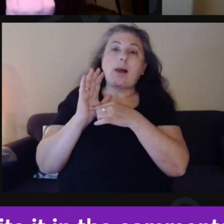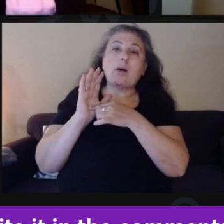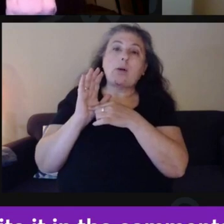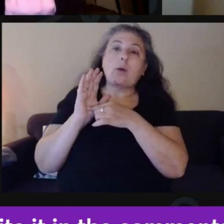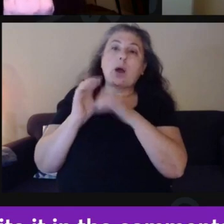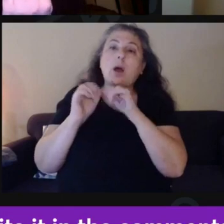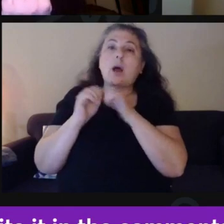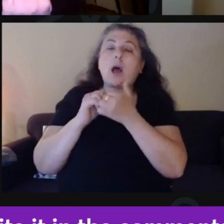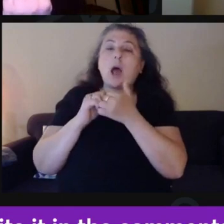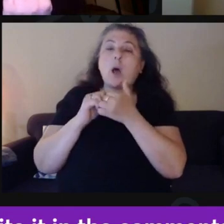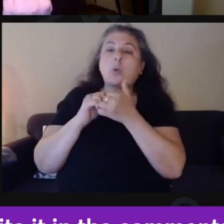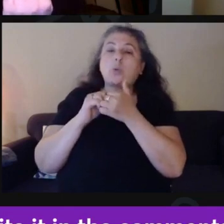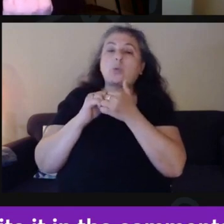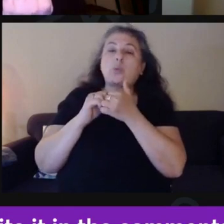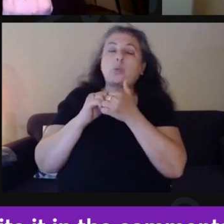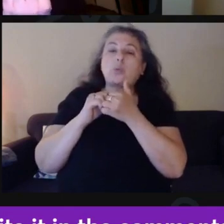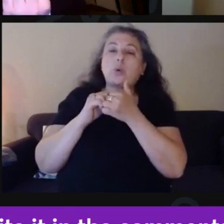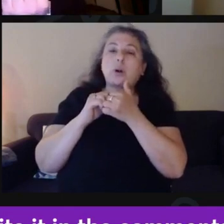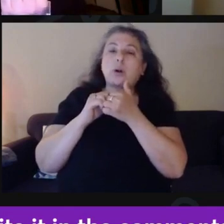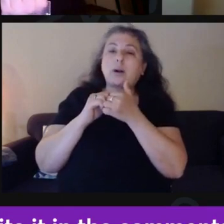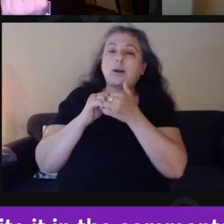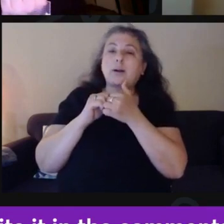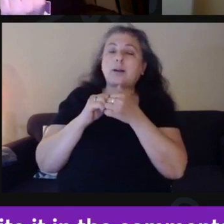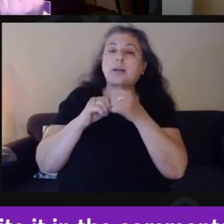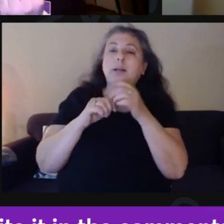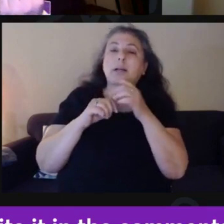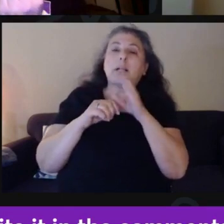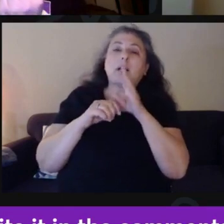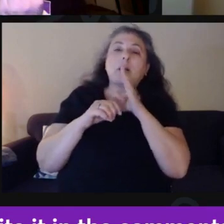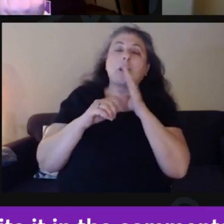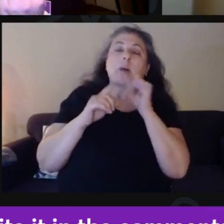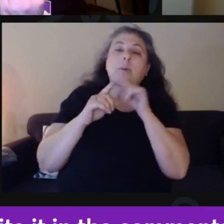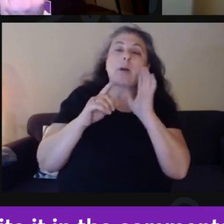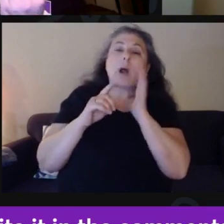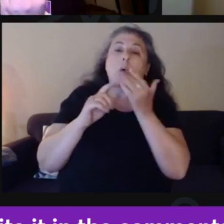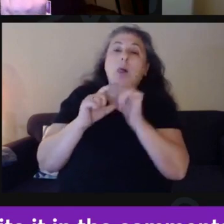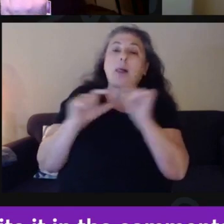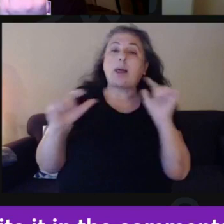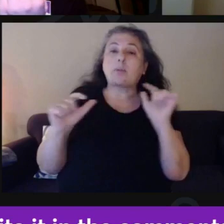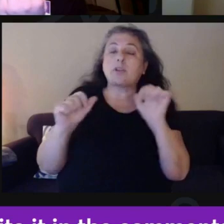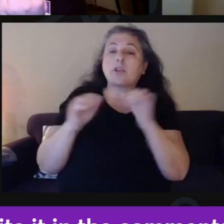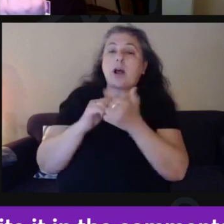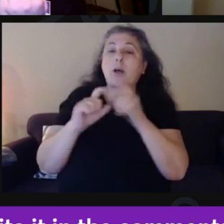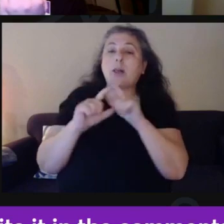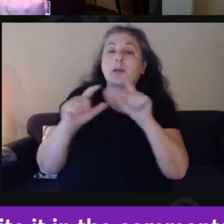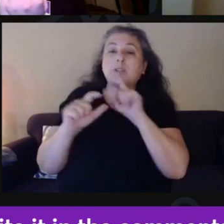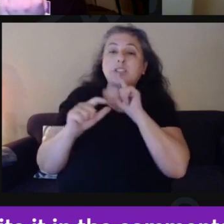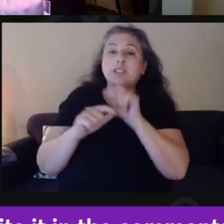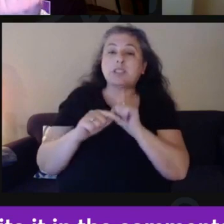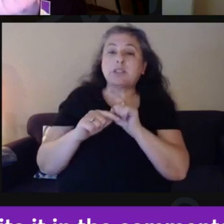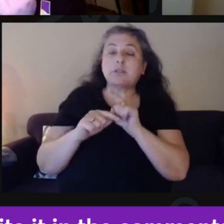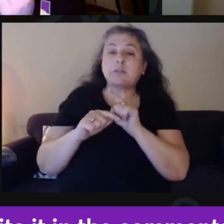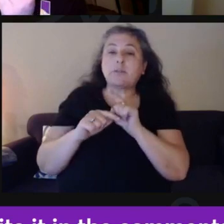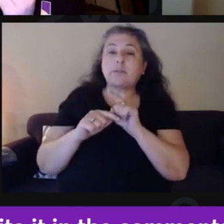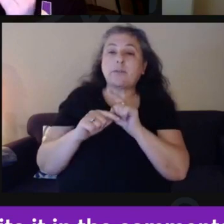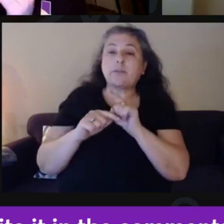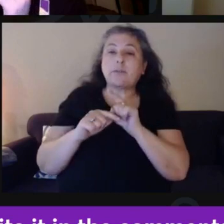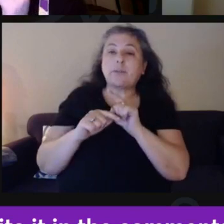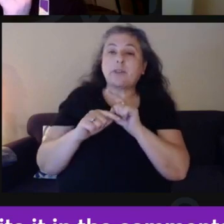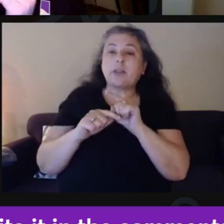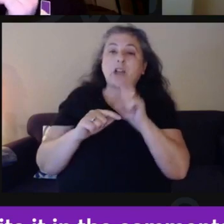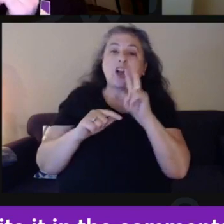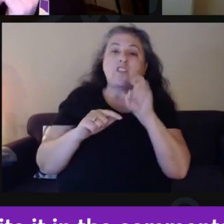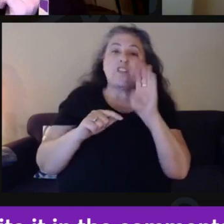how I talked about our language and how language is verb based